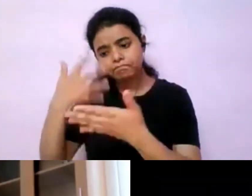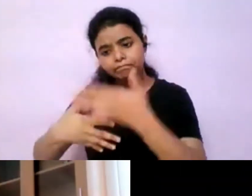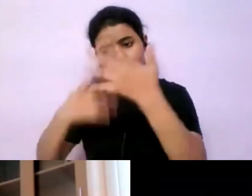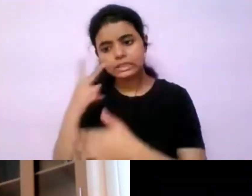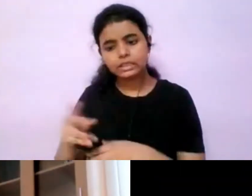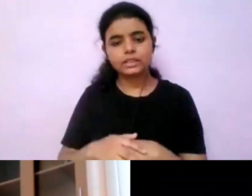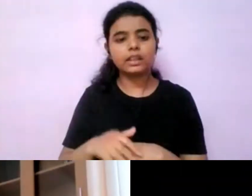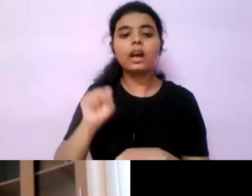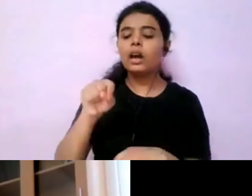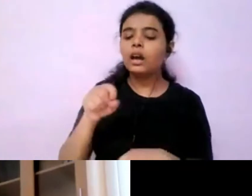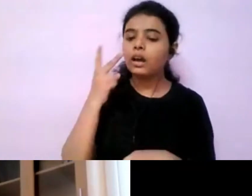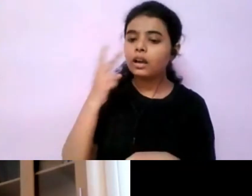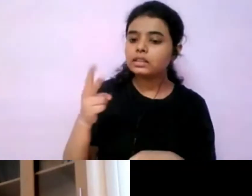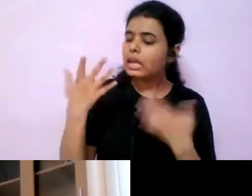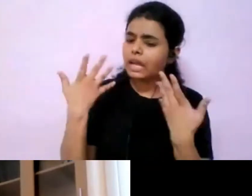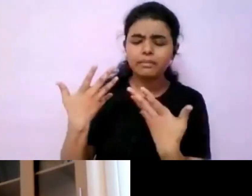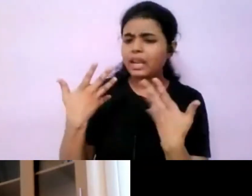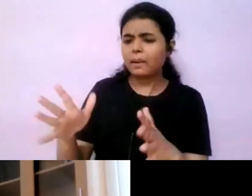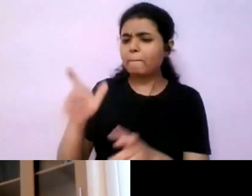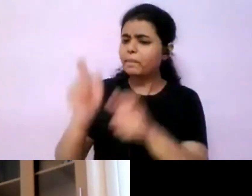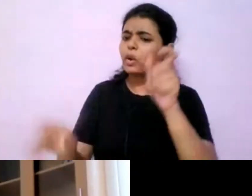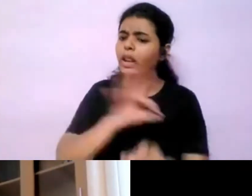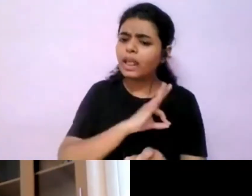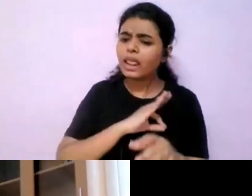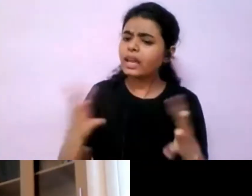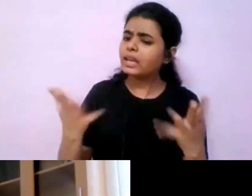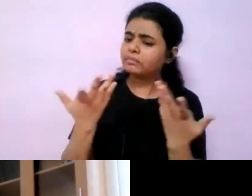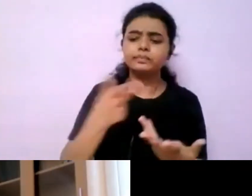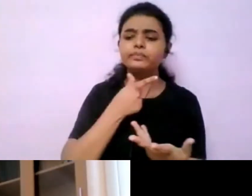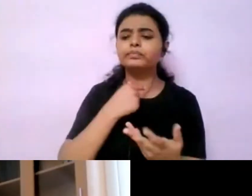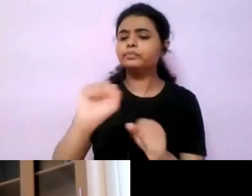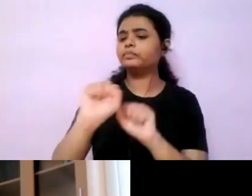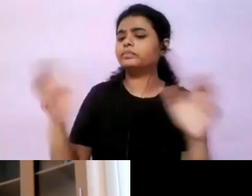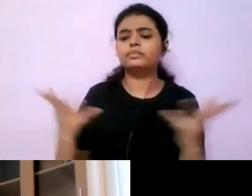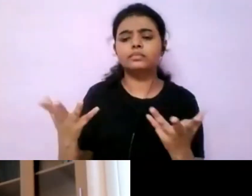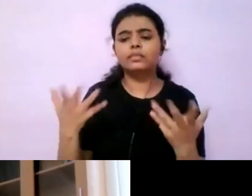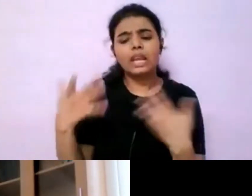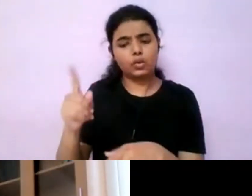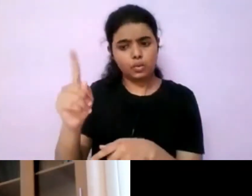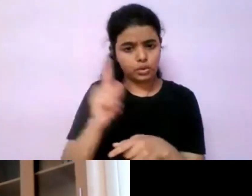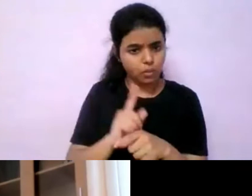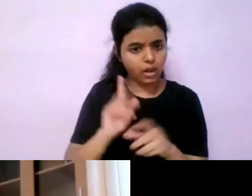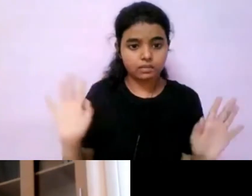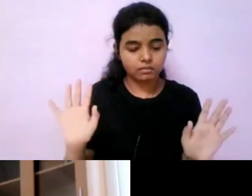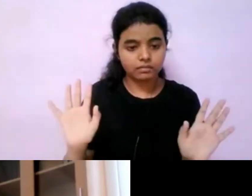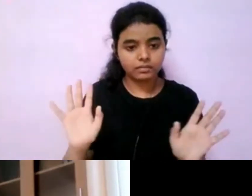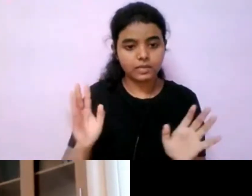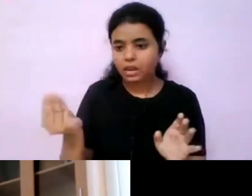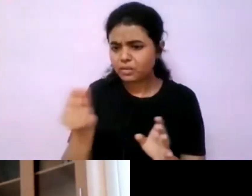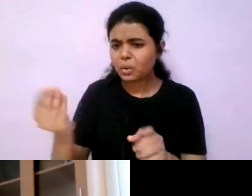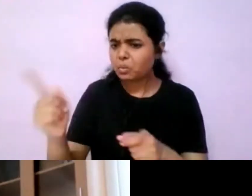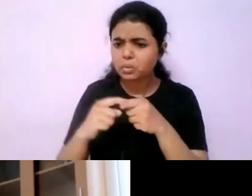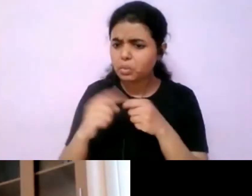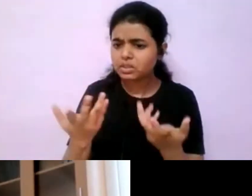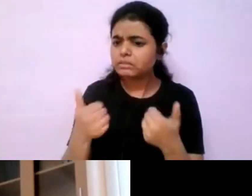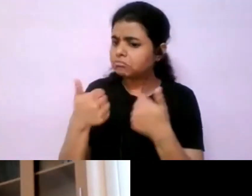think whatever people go easiest, whatever is the easiest way to take it. Sometimes taking a few questions at a time means